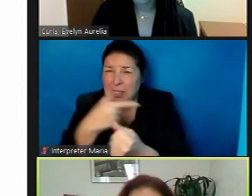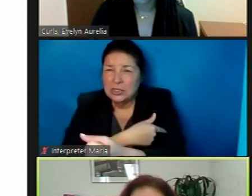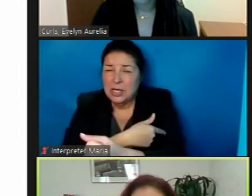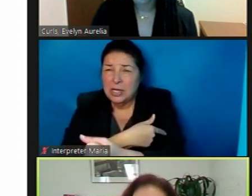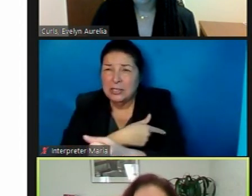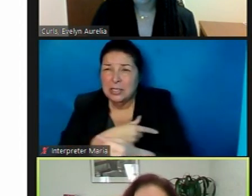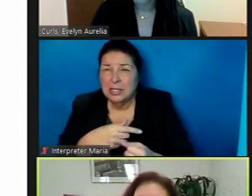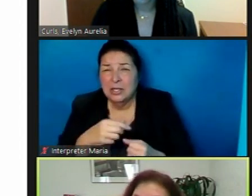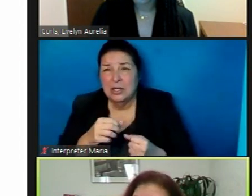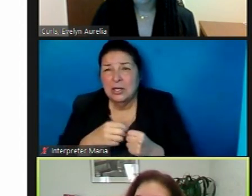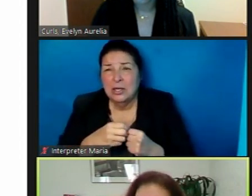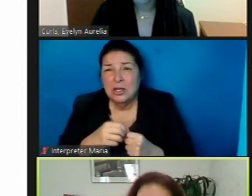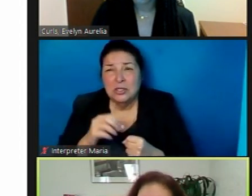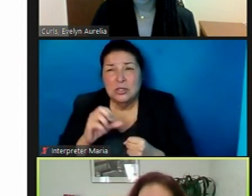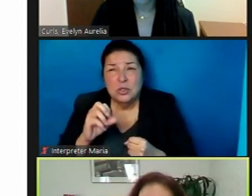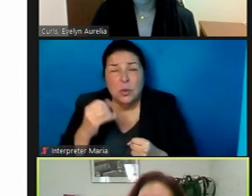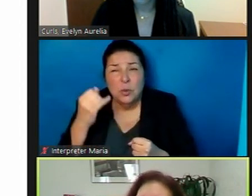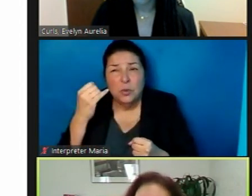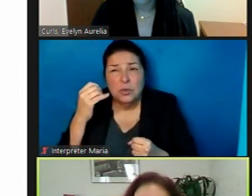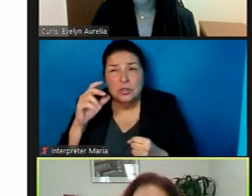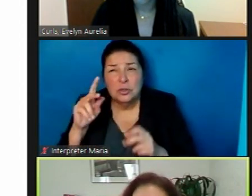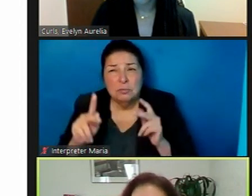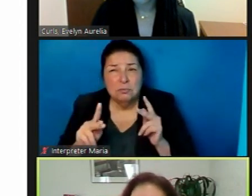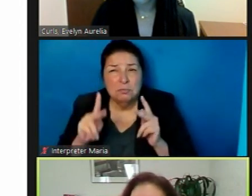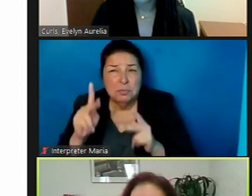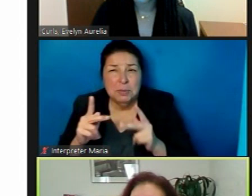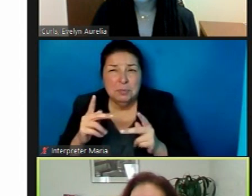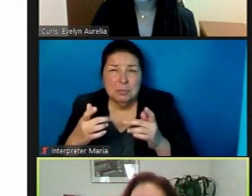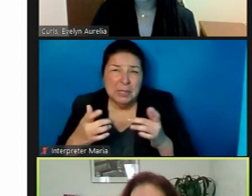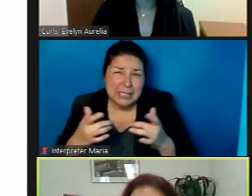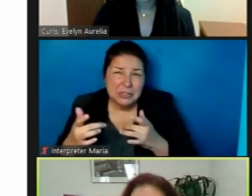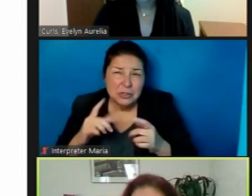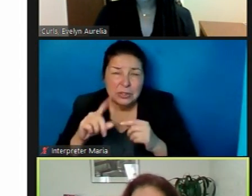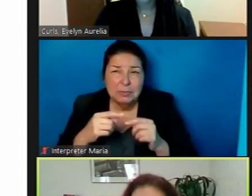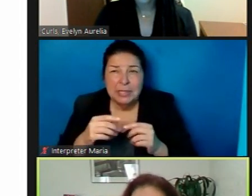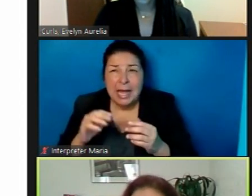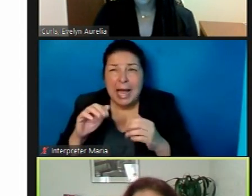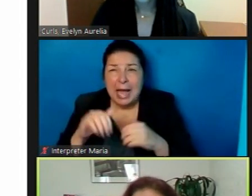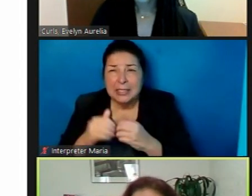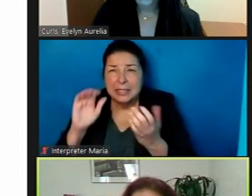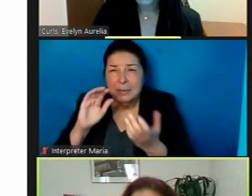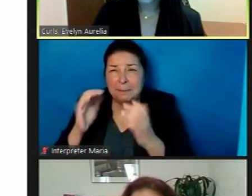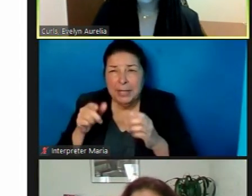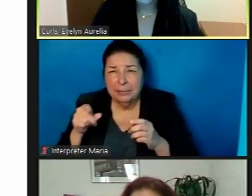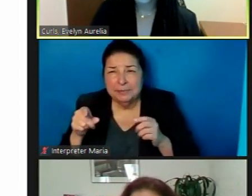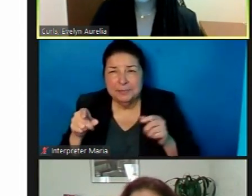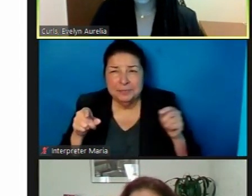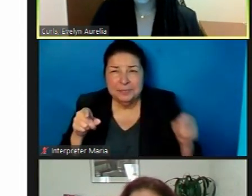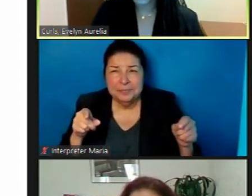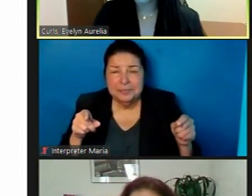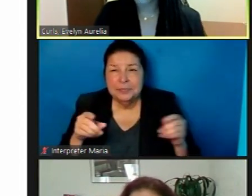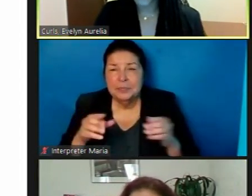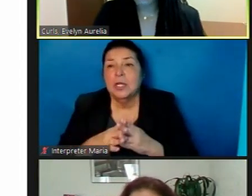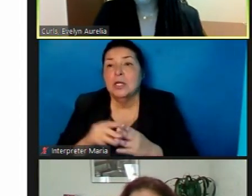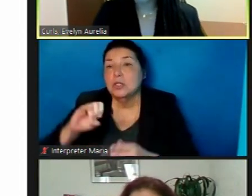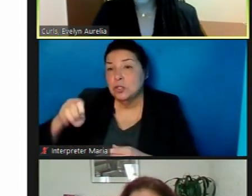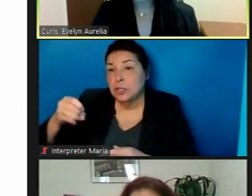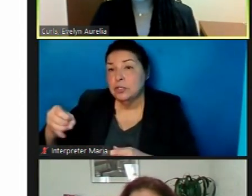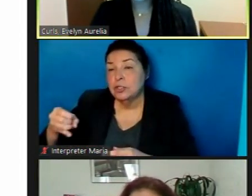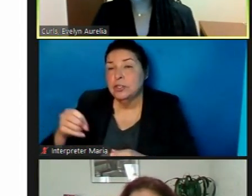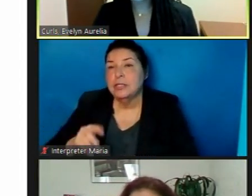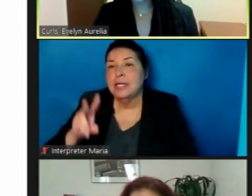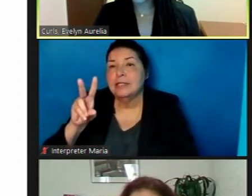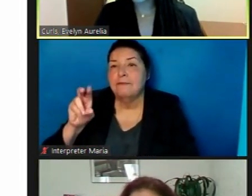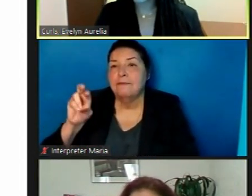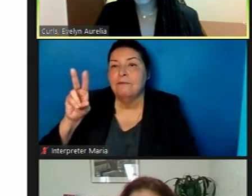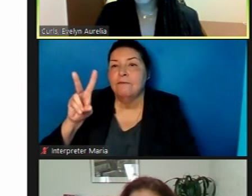first shot of each of the others, how does that compare to the Johnson & Johnson 1 shot? Right, so the Johnson & Johnson is a viral